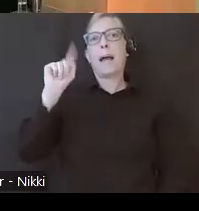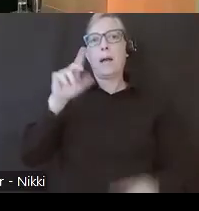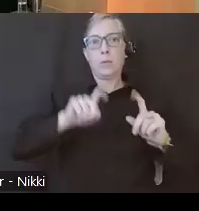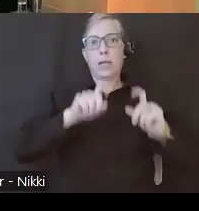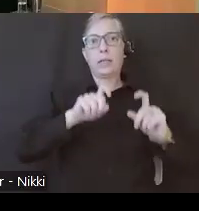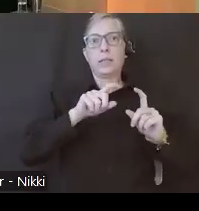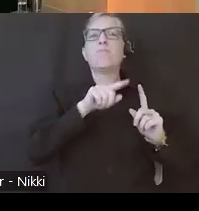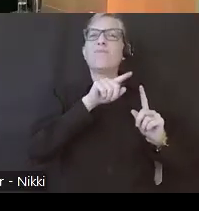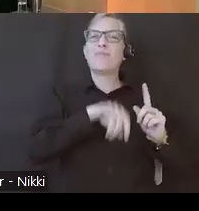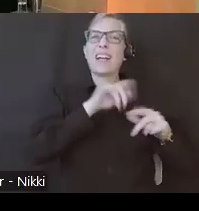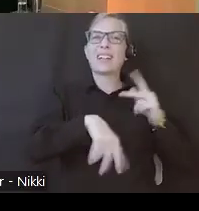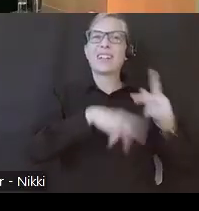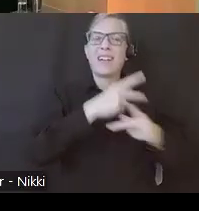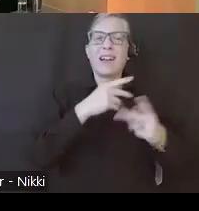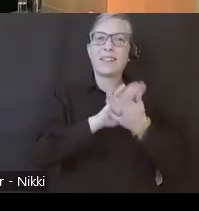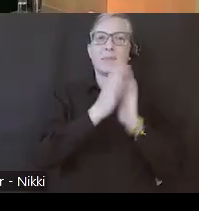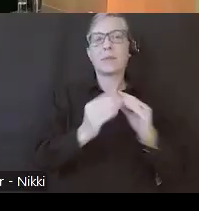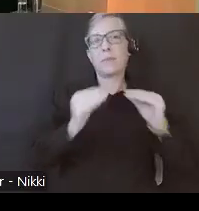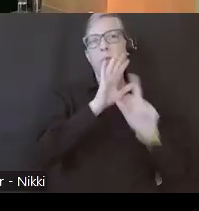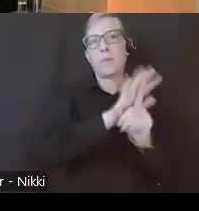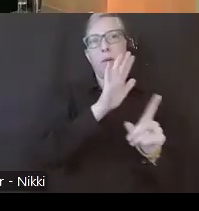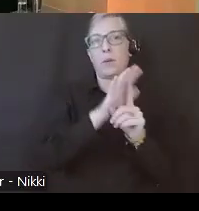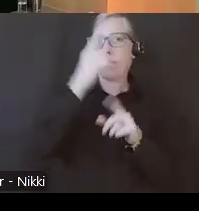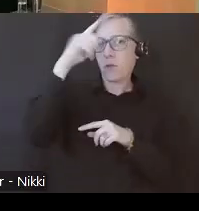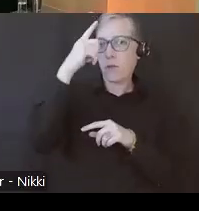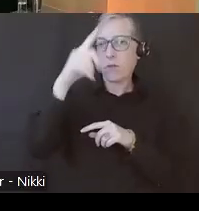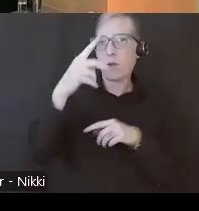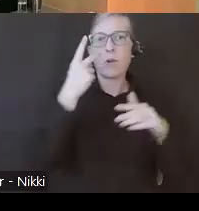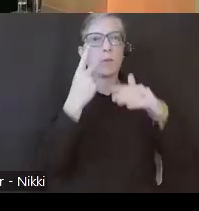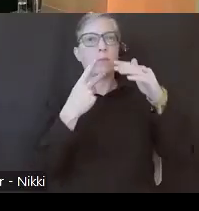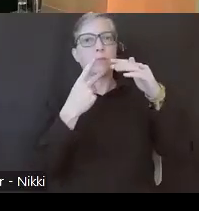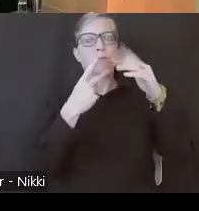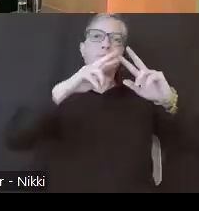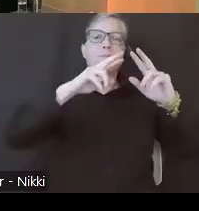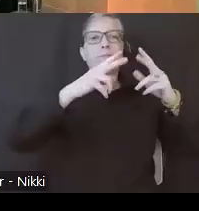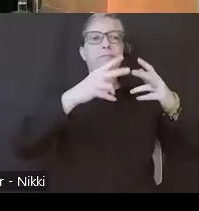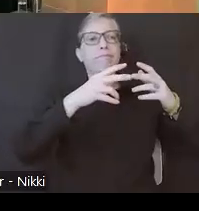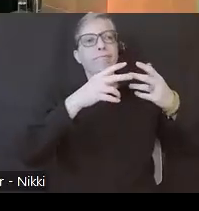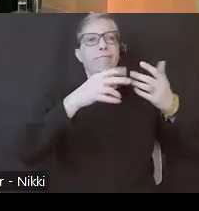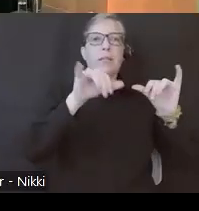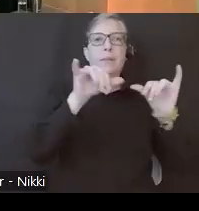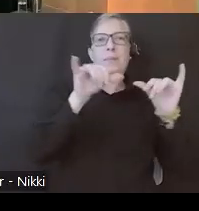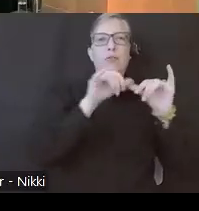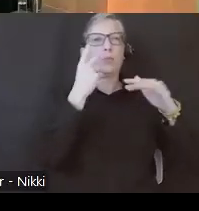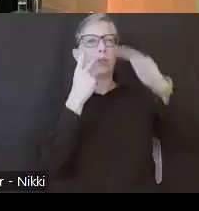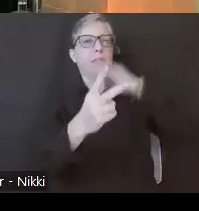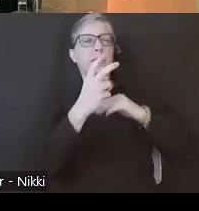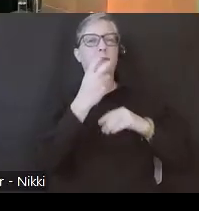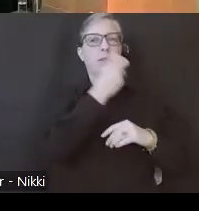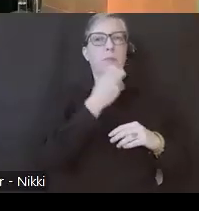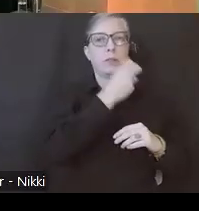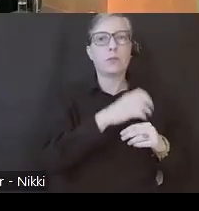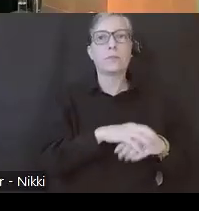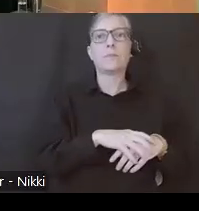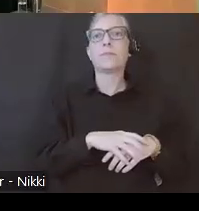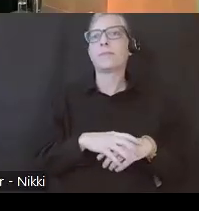years as a way to examine predictive speech perception. How it typically works is basically what I had you